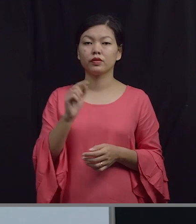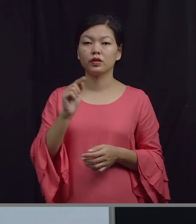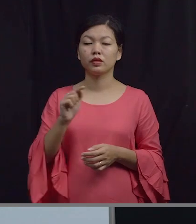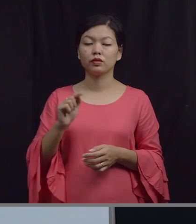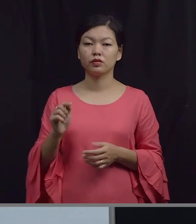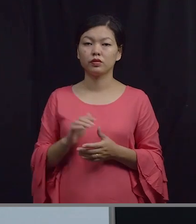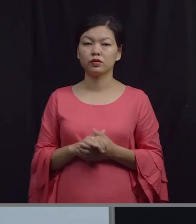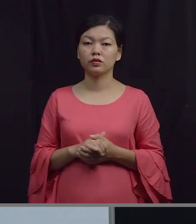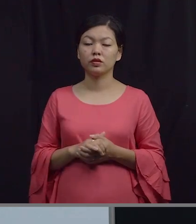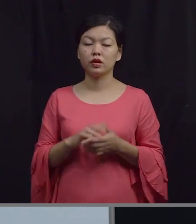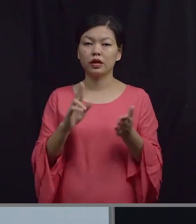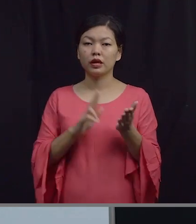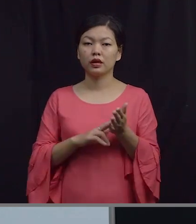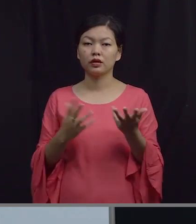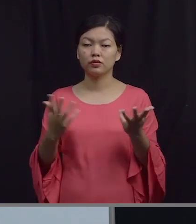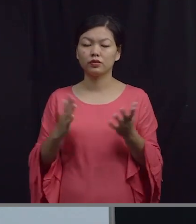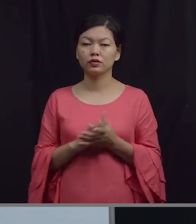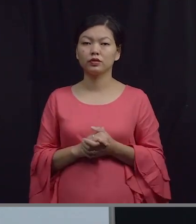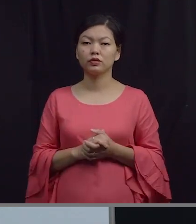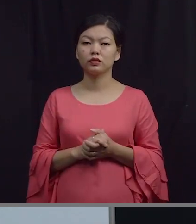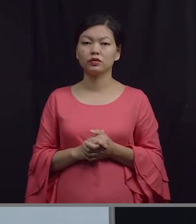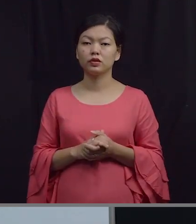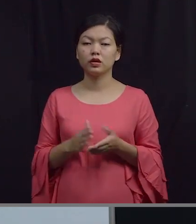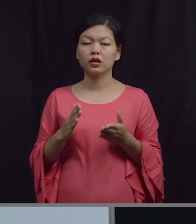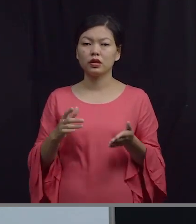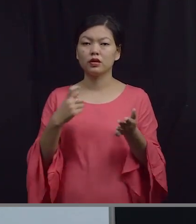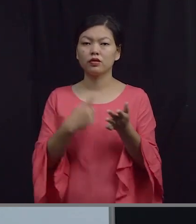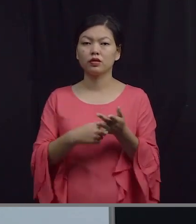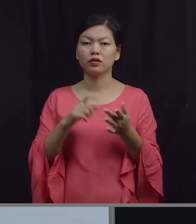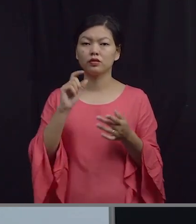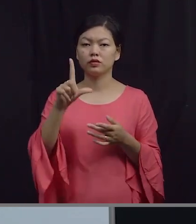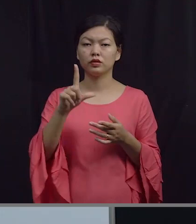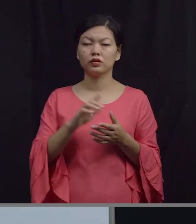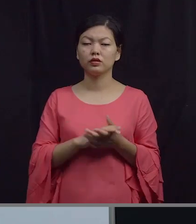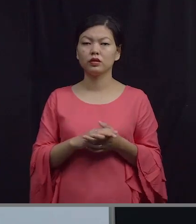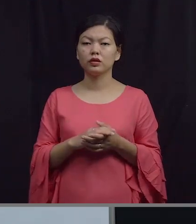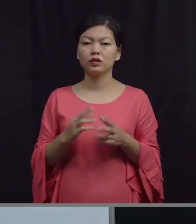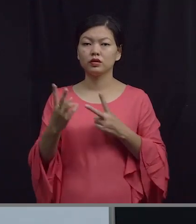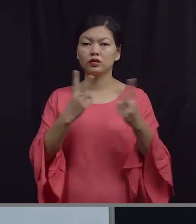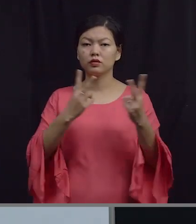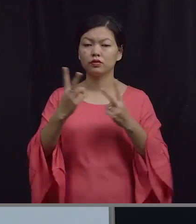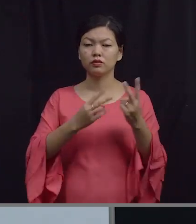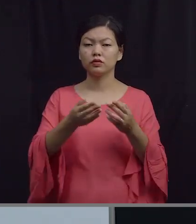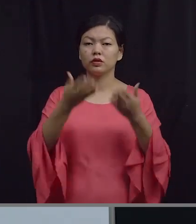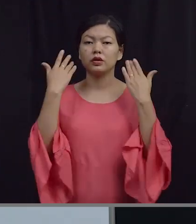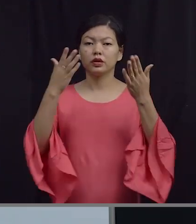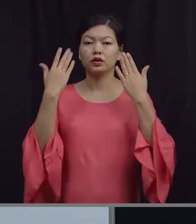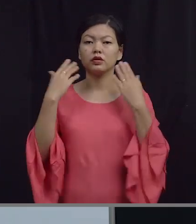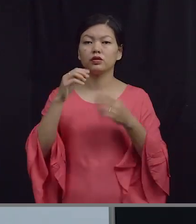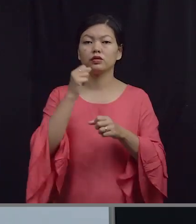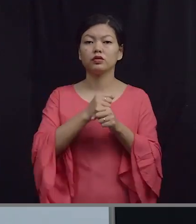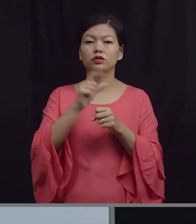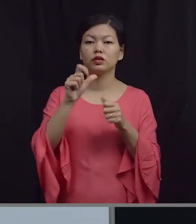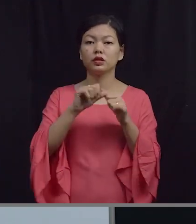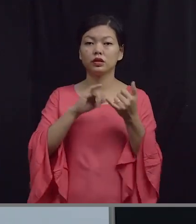equal. So n, now you check nicely, okay. So now ray of light is traveling from air to glass. So which one we have to consider? Air to